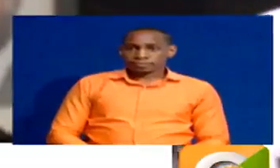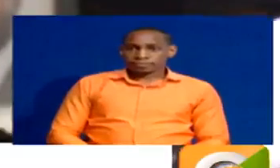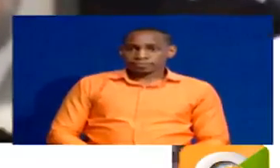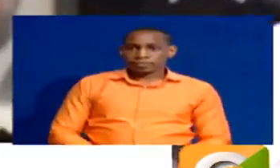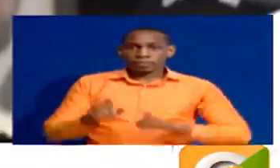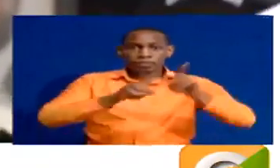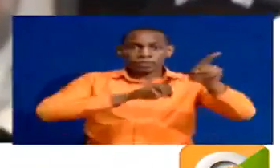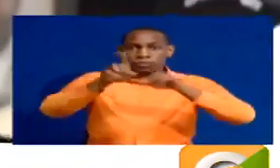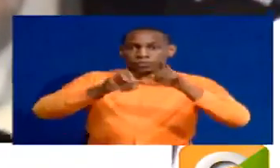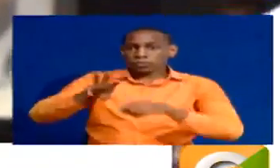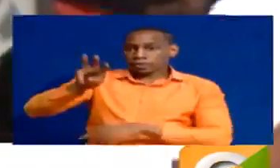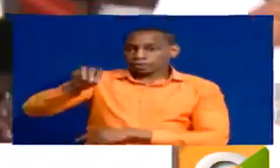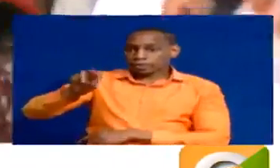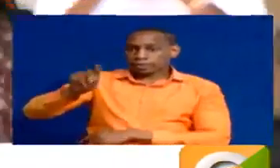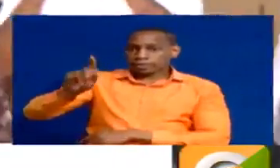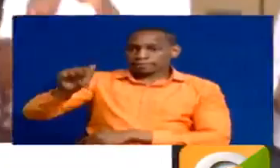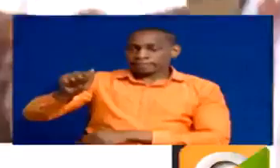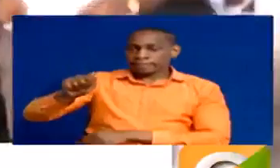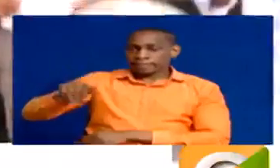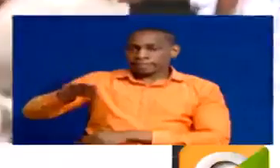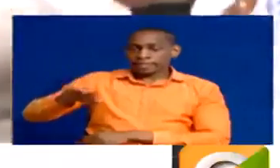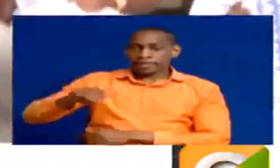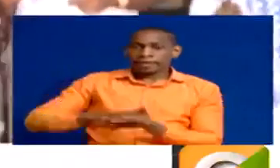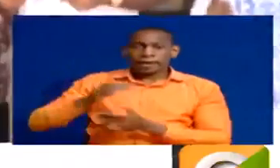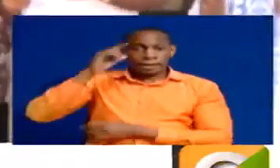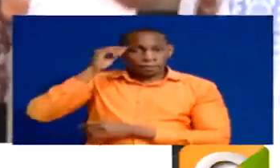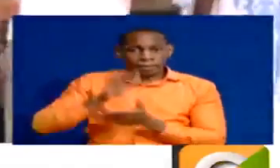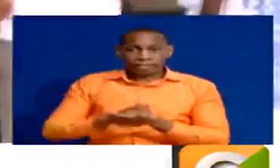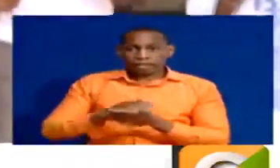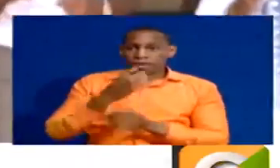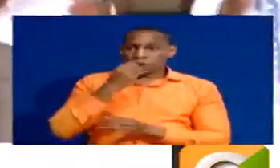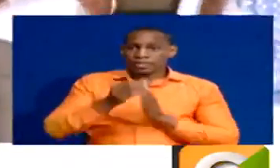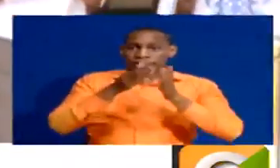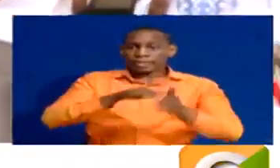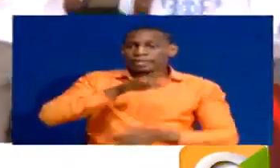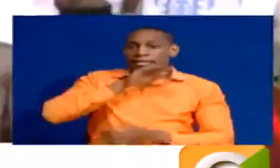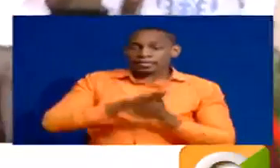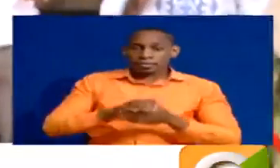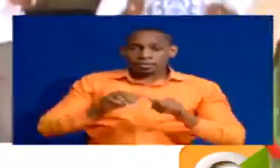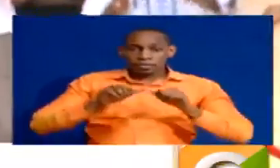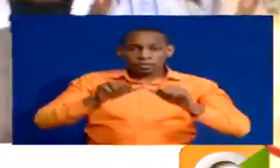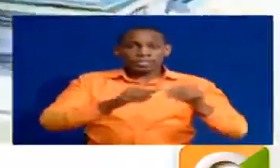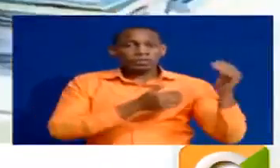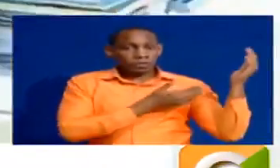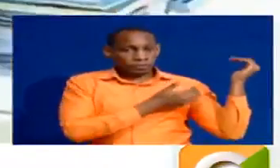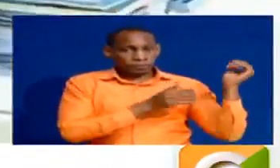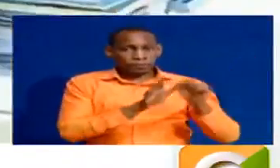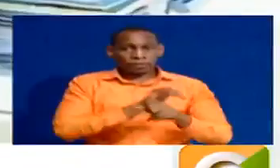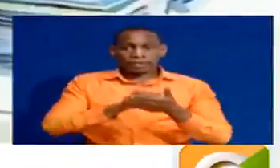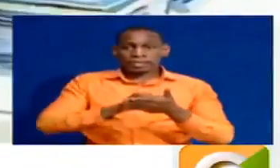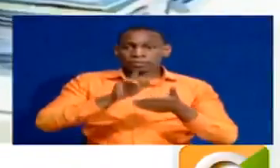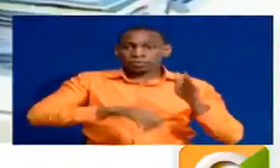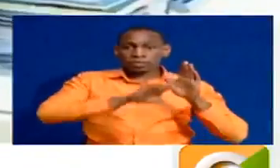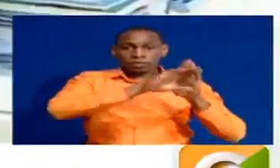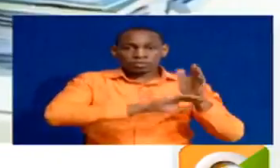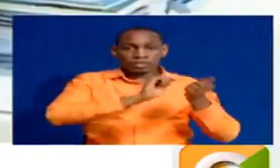In a tour of Mvita constituency in Mombasa today, ODM leader Raila Odinga remained upbeat that the